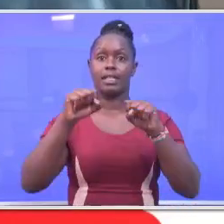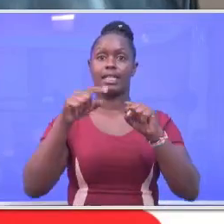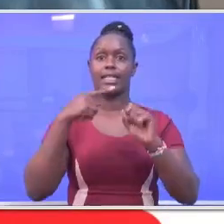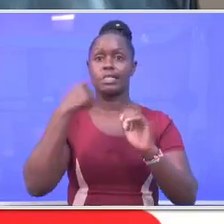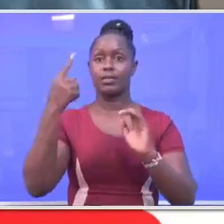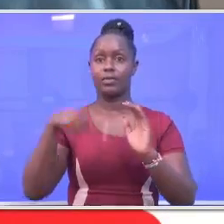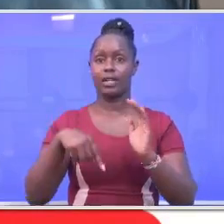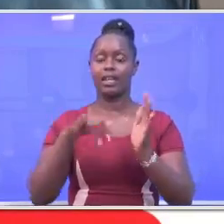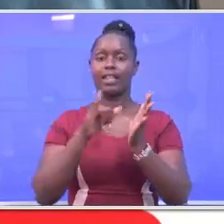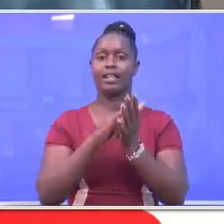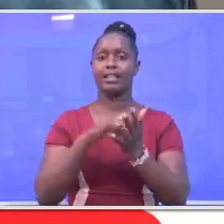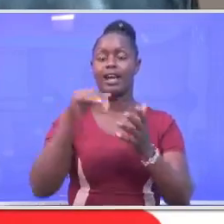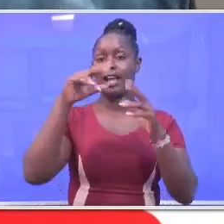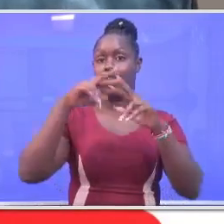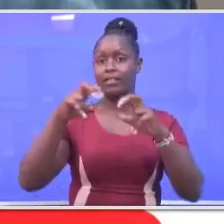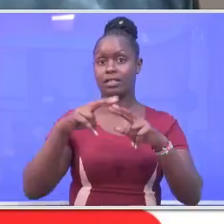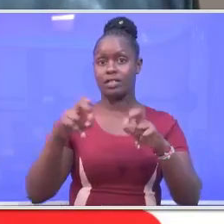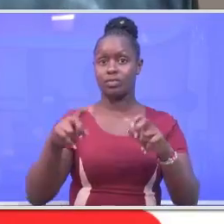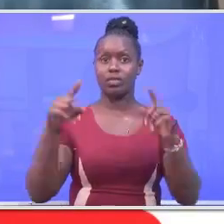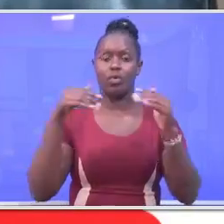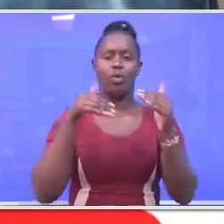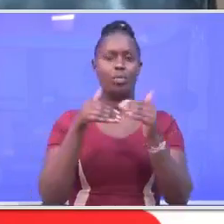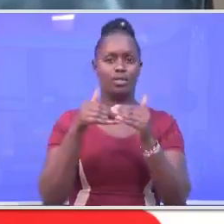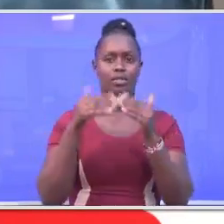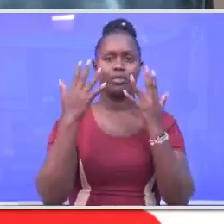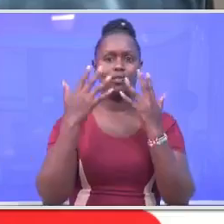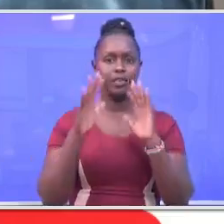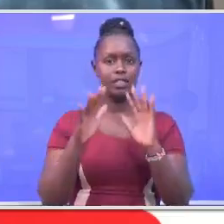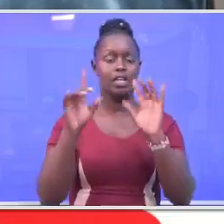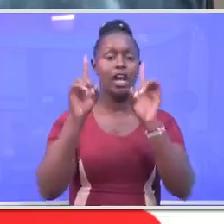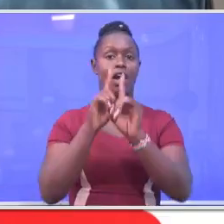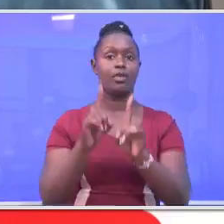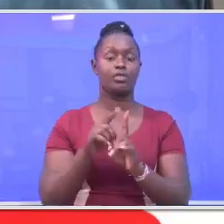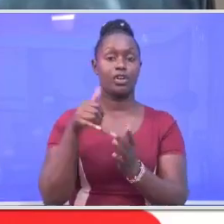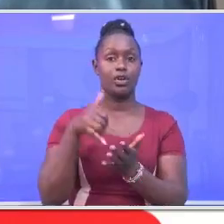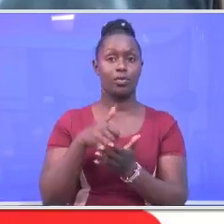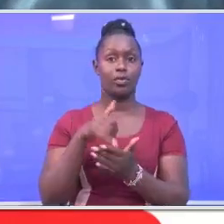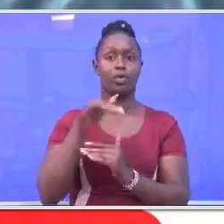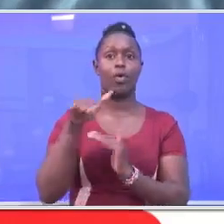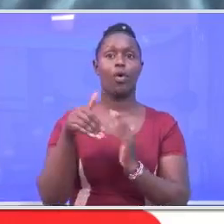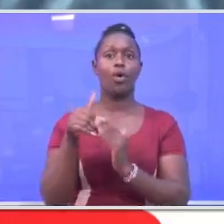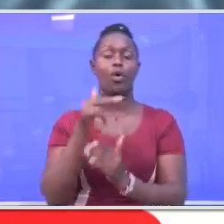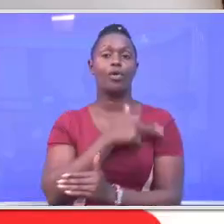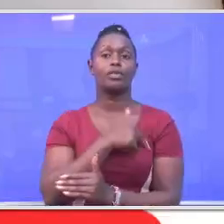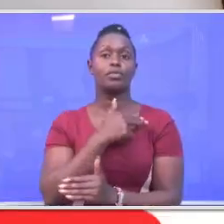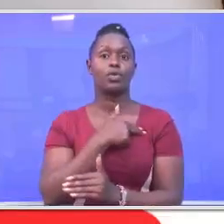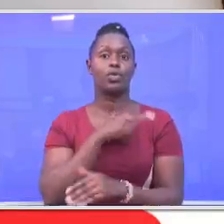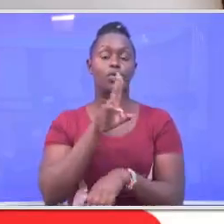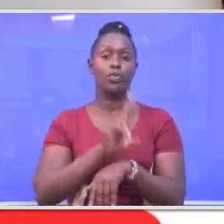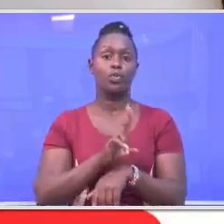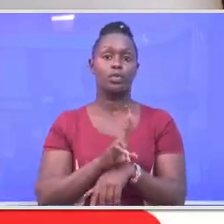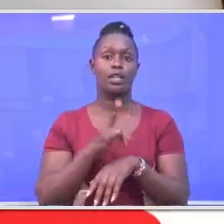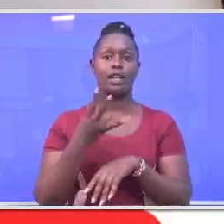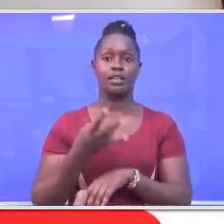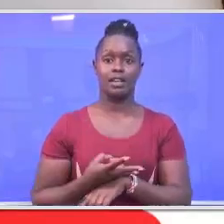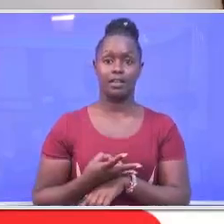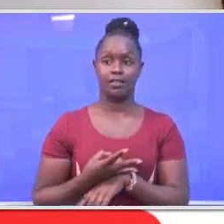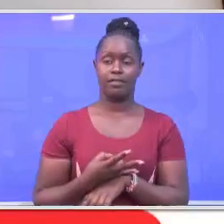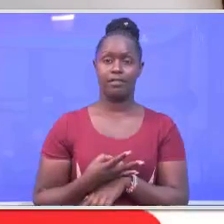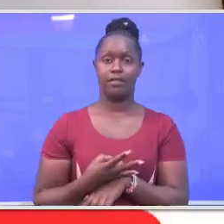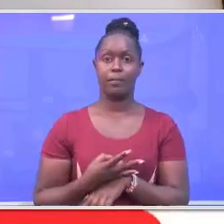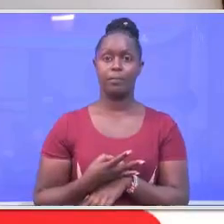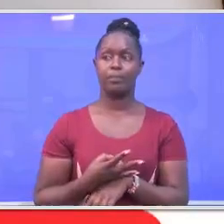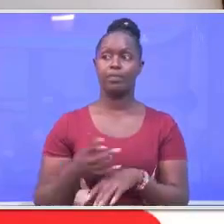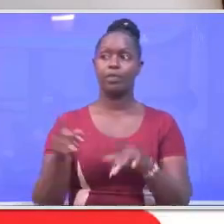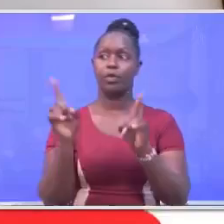the investigations are almost complete and have included all hospitals that use NHIF. It's actually with